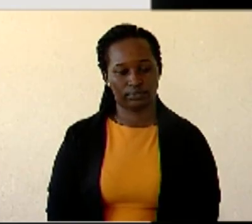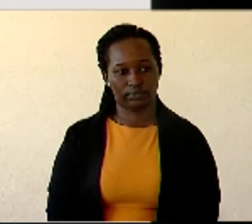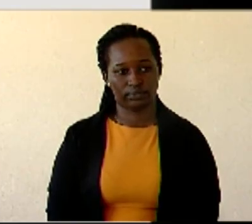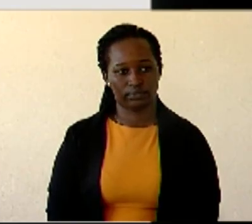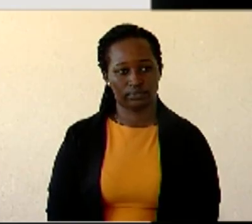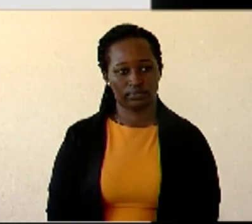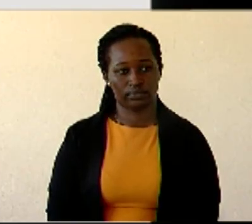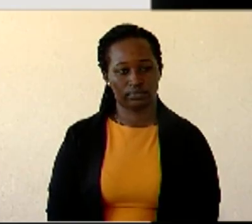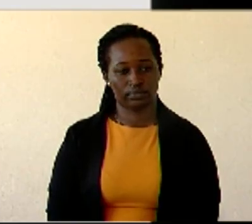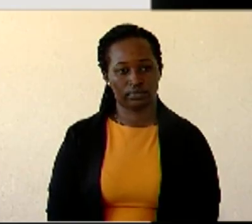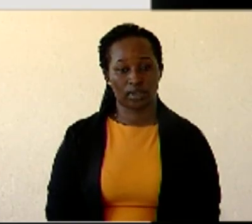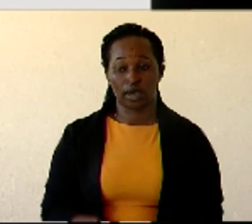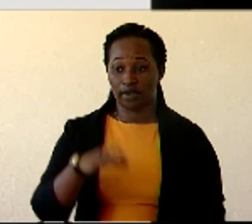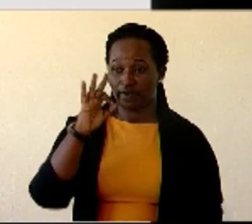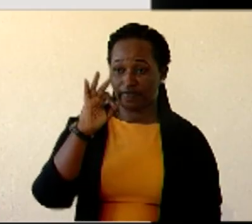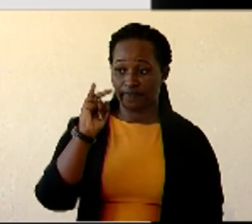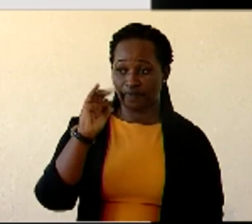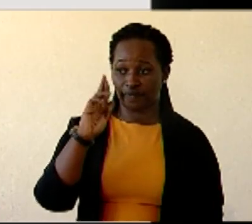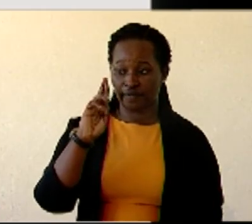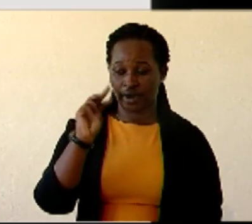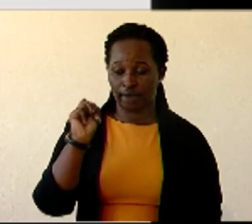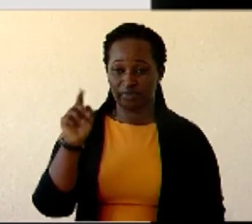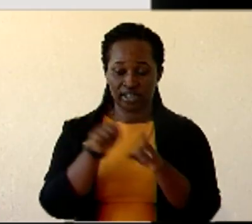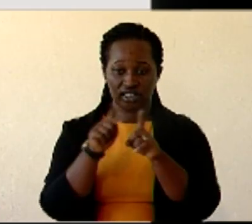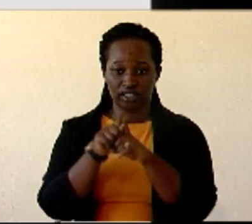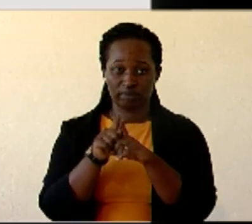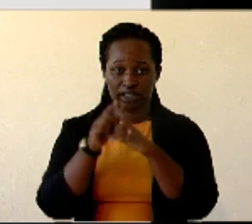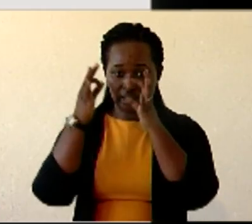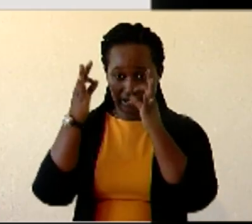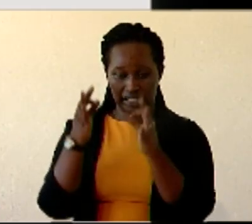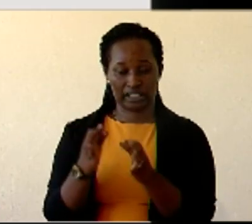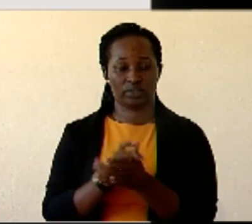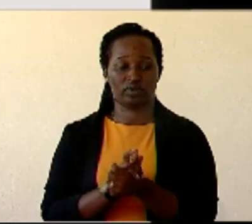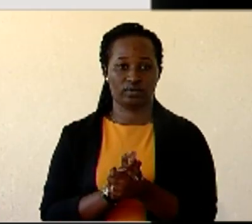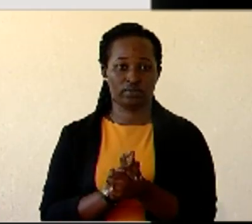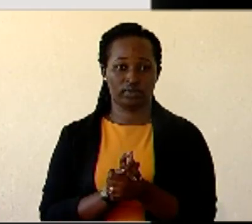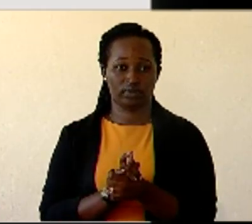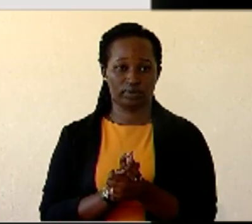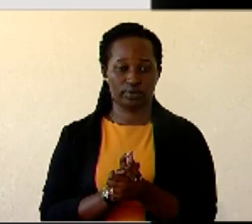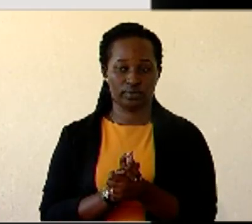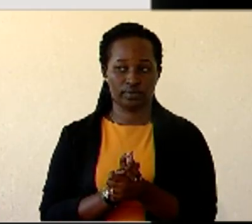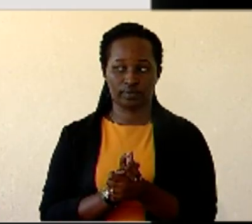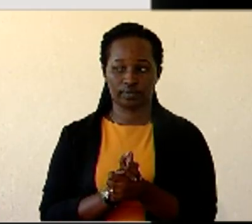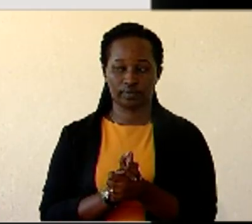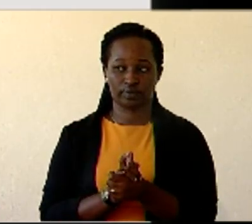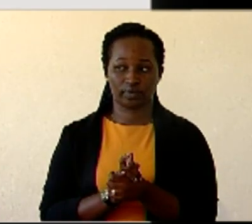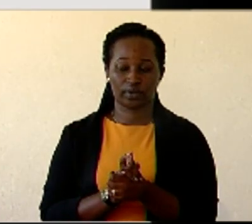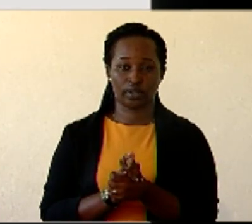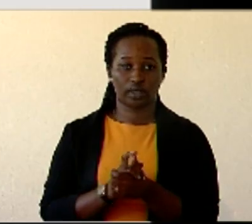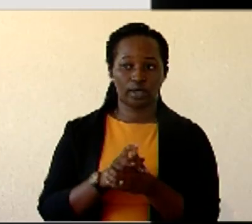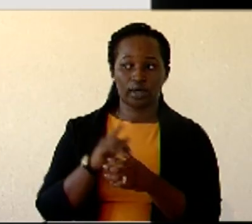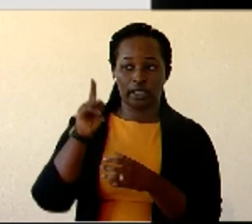Farm is a production unit under one management. It is a production unit. So in this case now, a farm